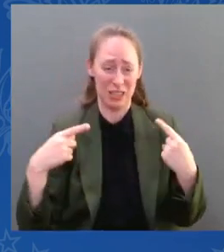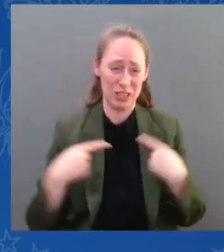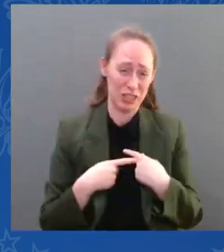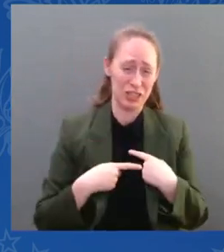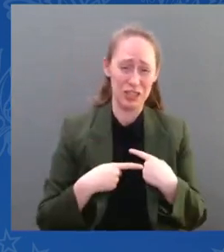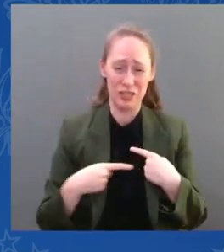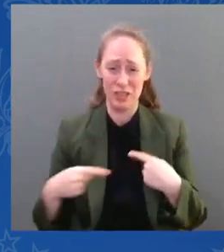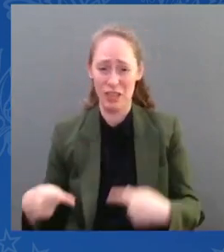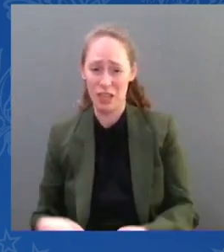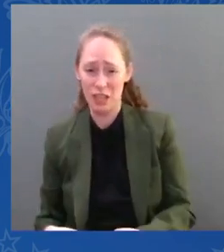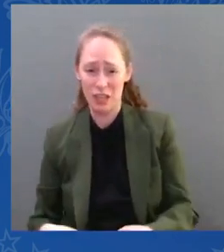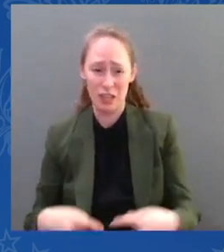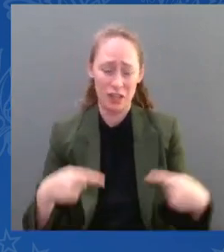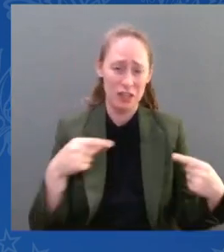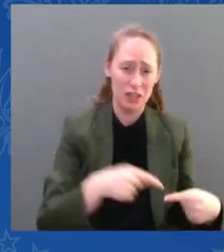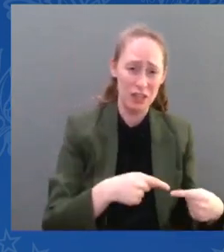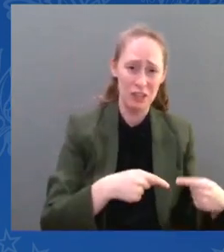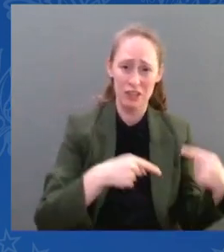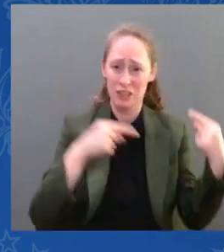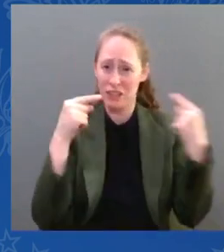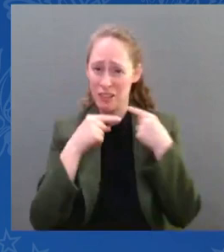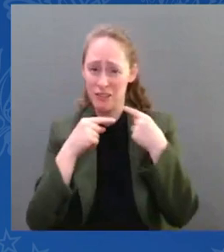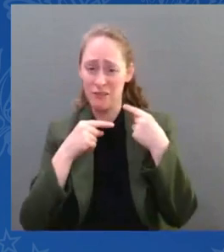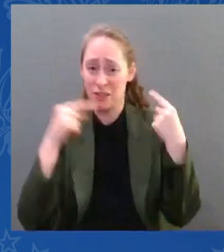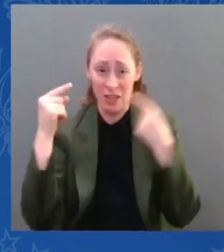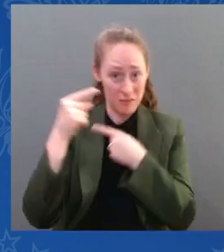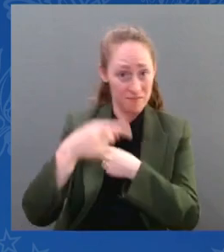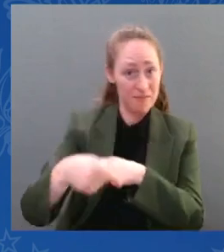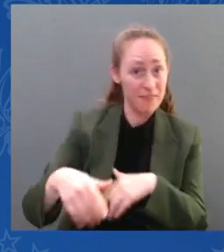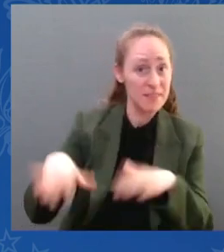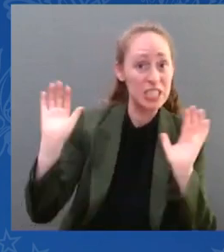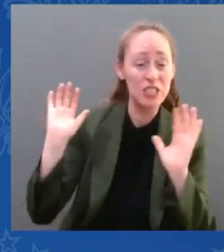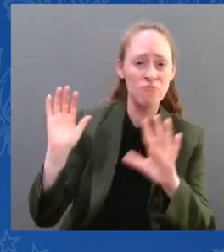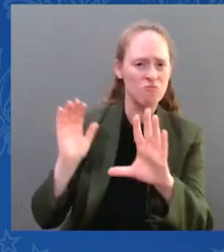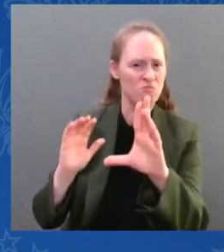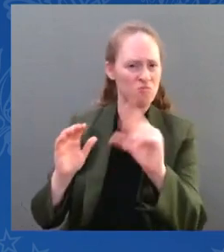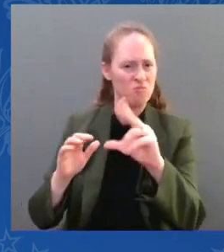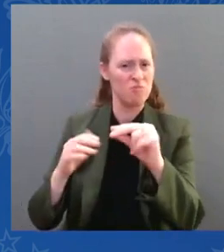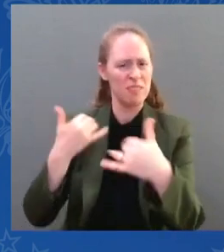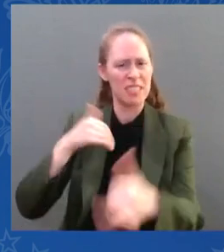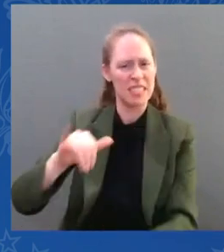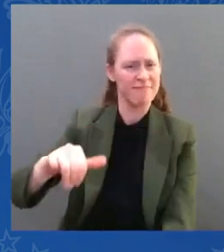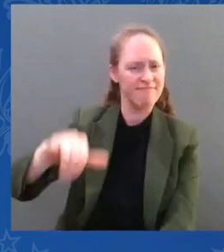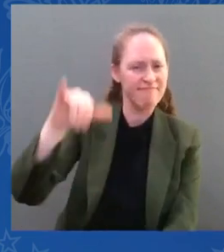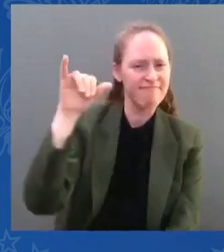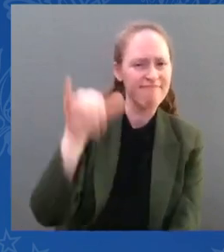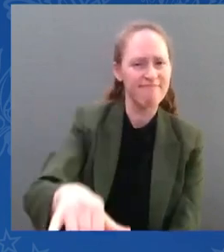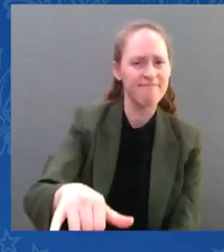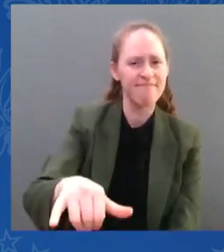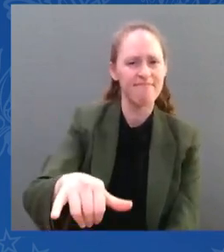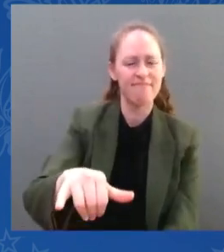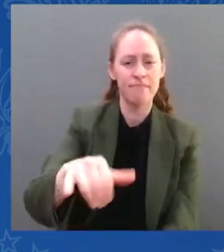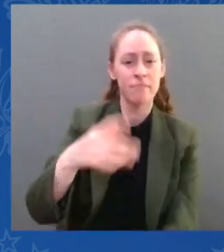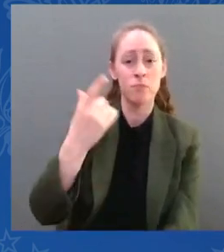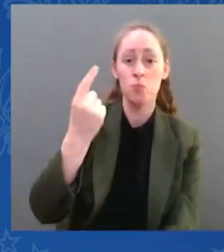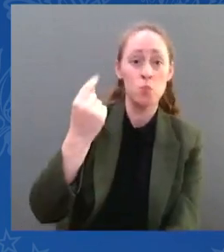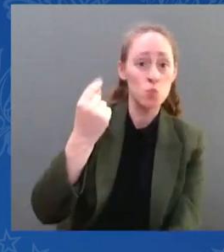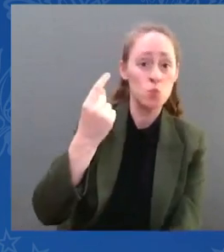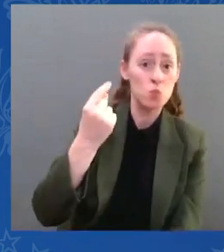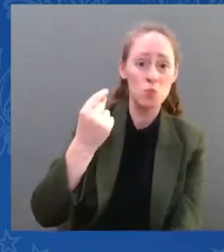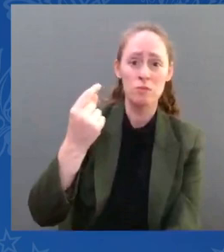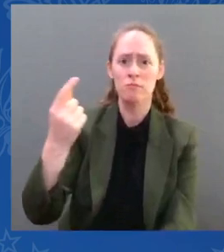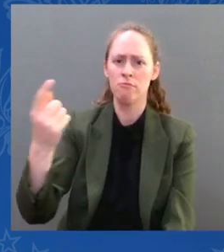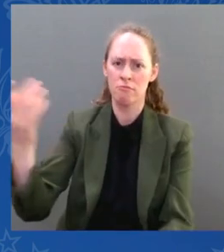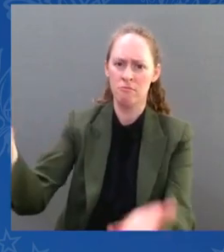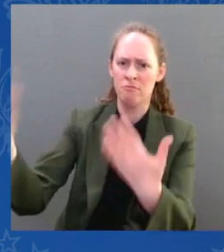Instead, Specialist 5 Birdwell, under enemy fire, rallied fellow soldiers to advance toward the front of the armored column where they set up a defensive position